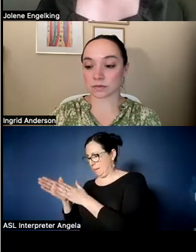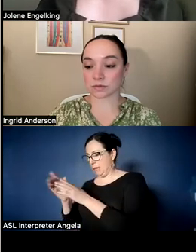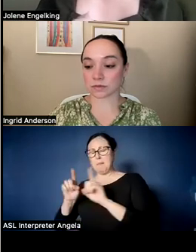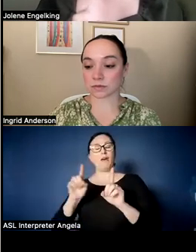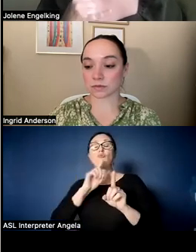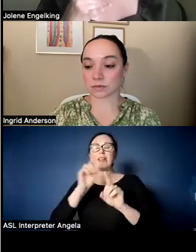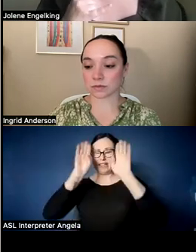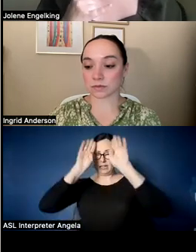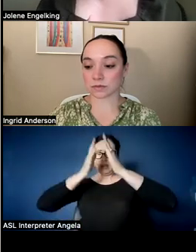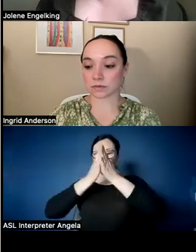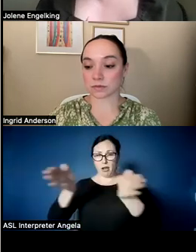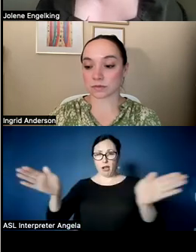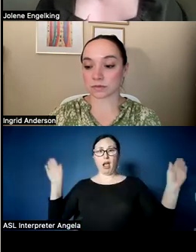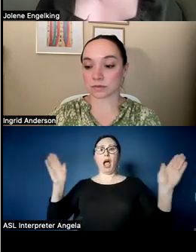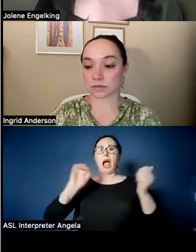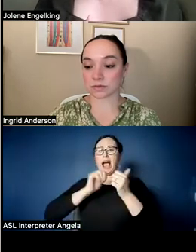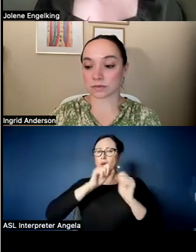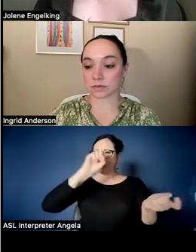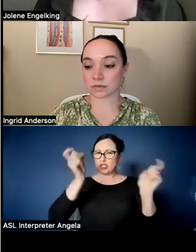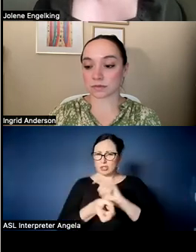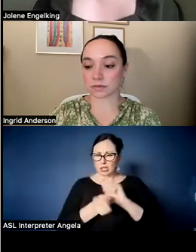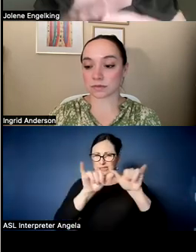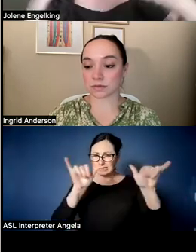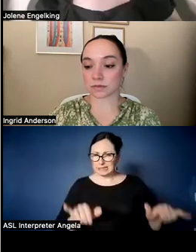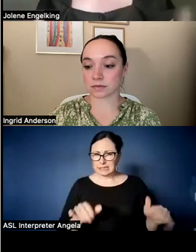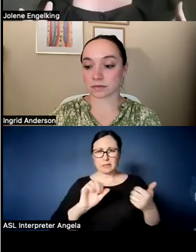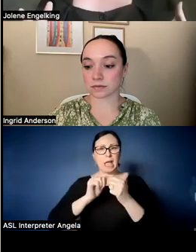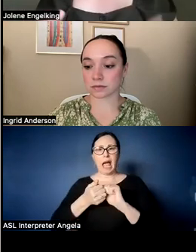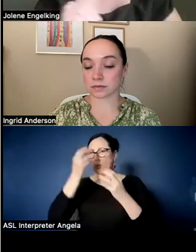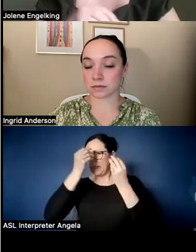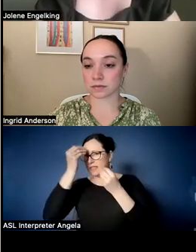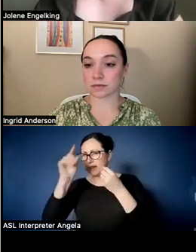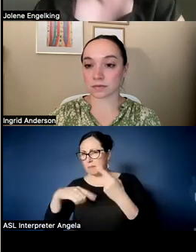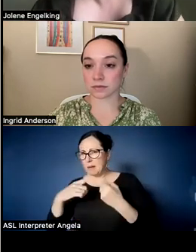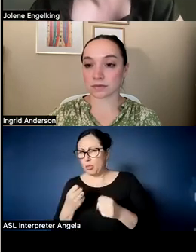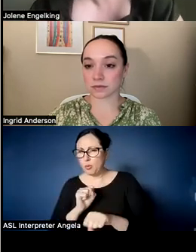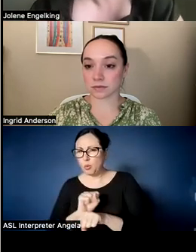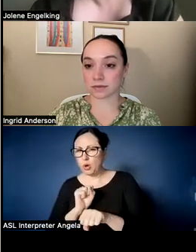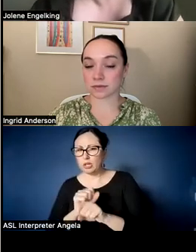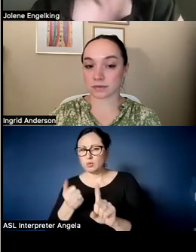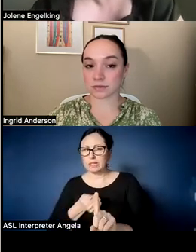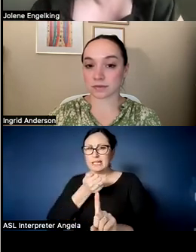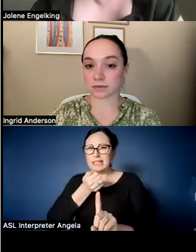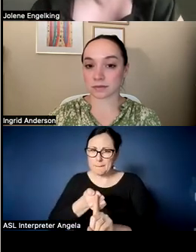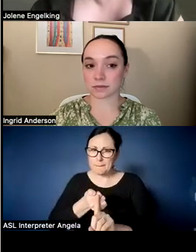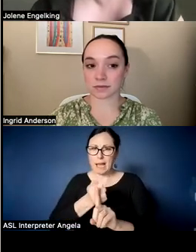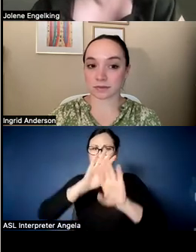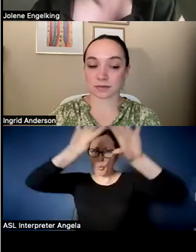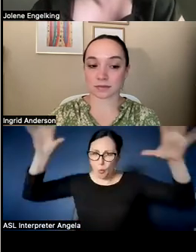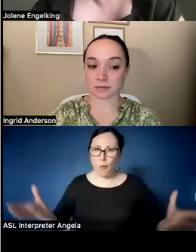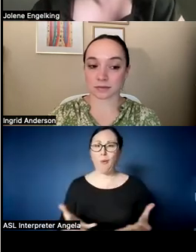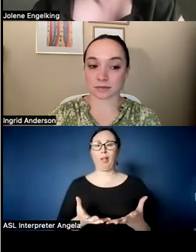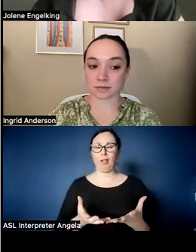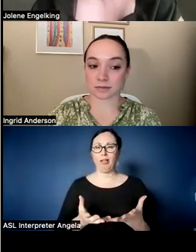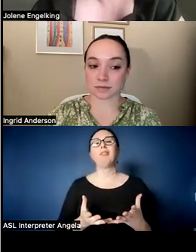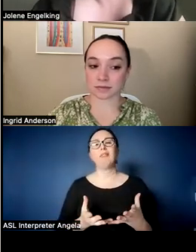way that we work, the way that we think about the work, to best, impact the whole. Anything to add on that, Ingrid?